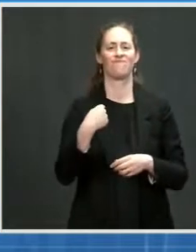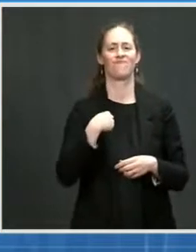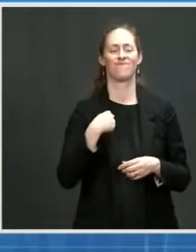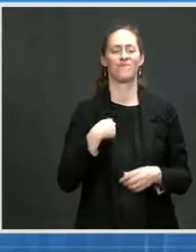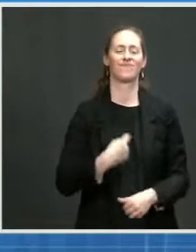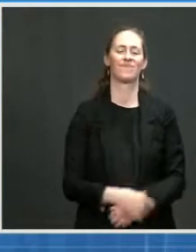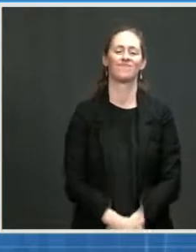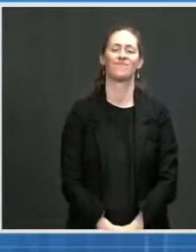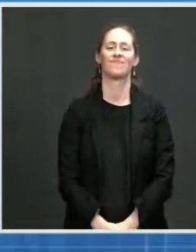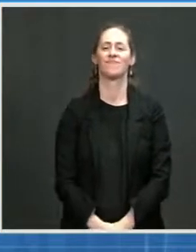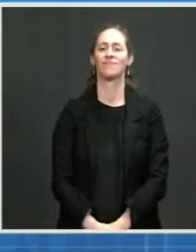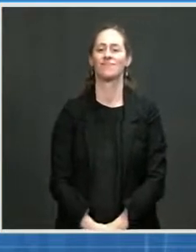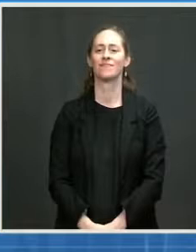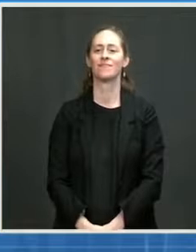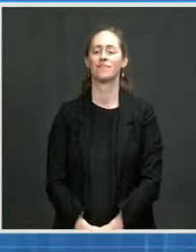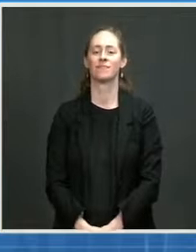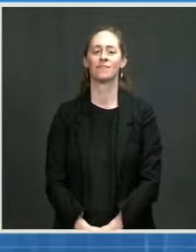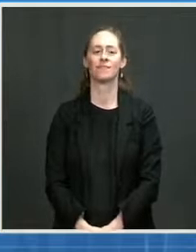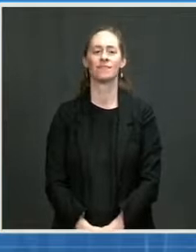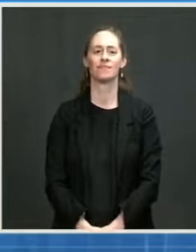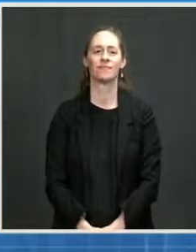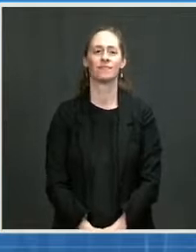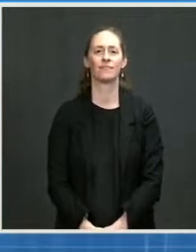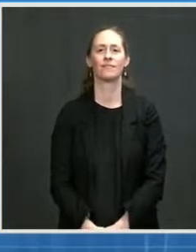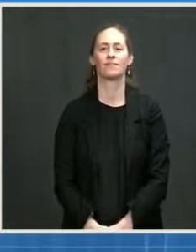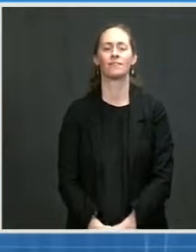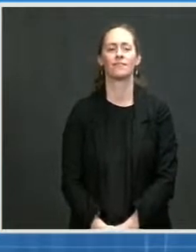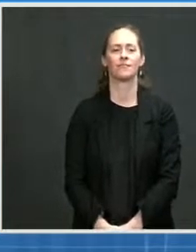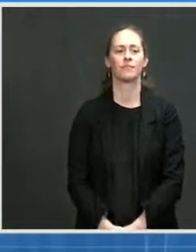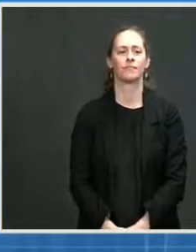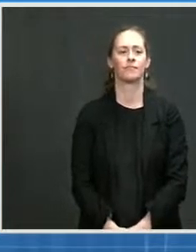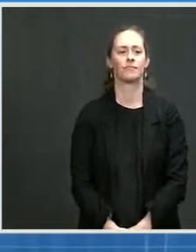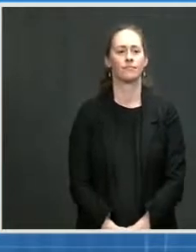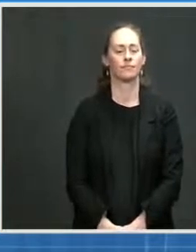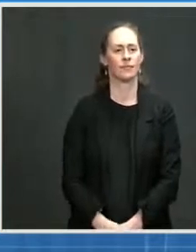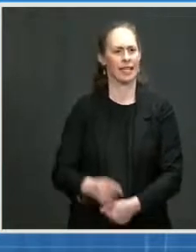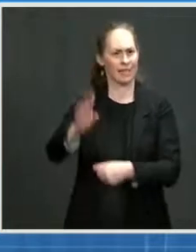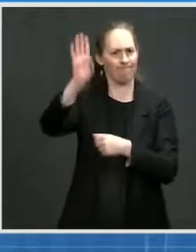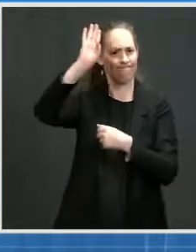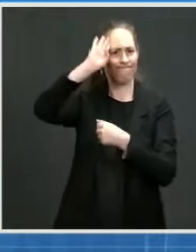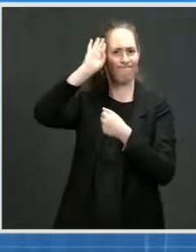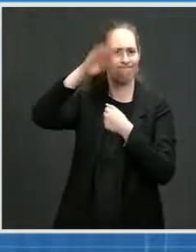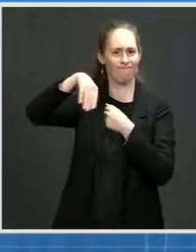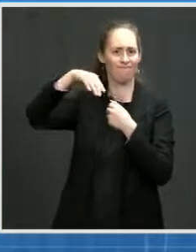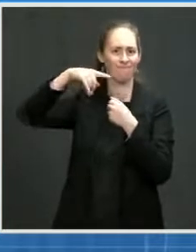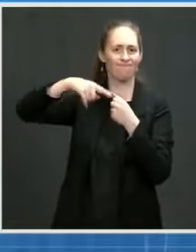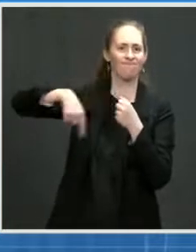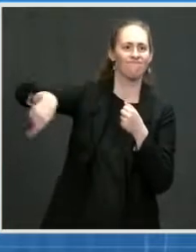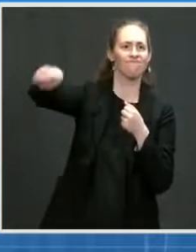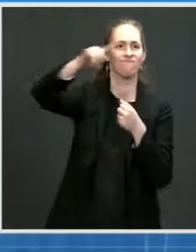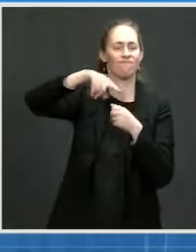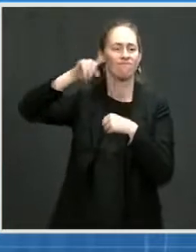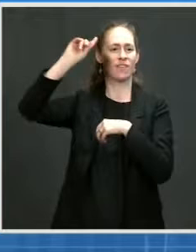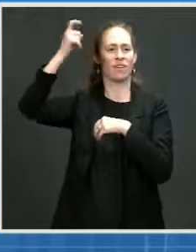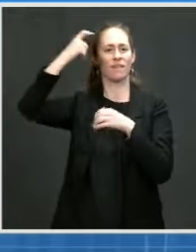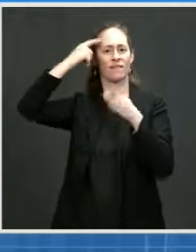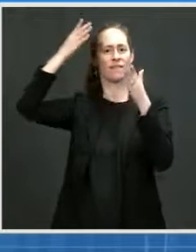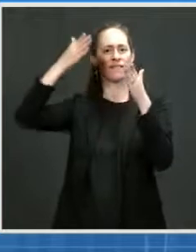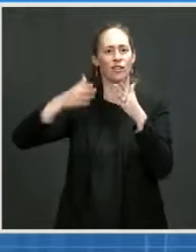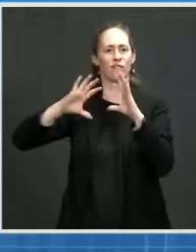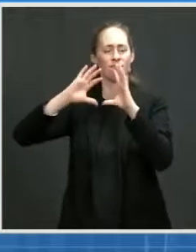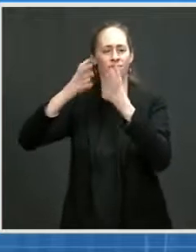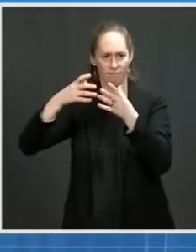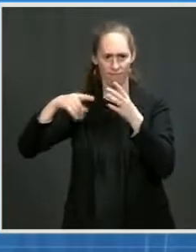We're reporting that General Perna just told the governors earlier today that there are 53 million doses available to the states that have yet to be